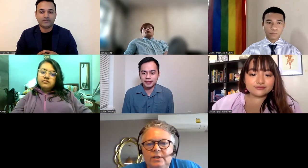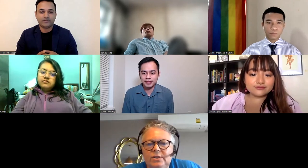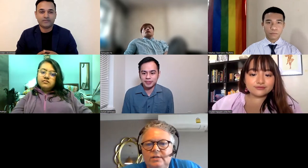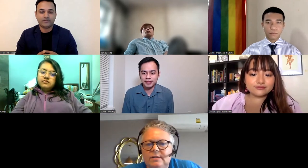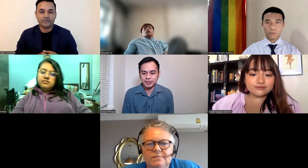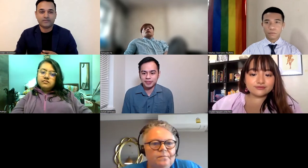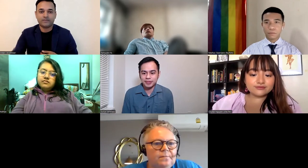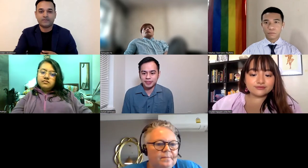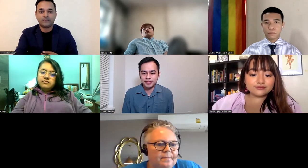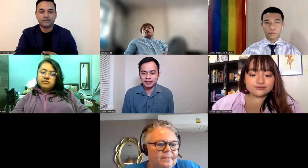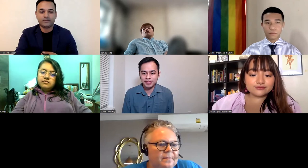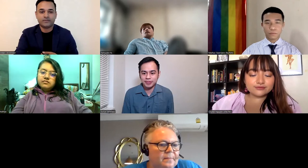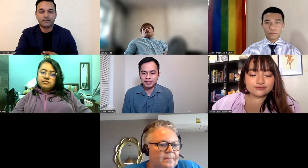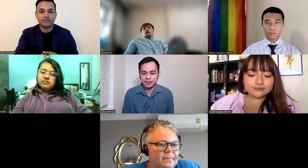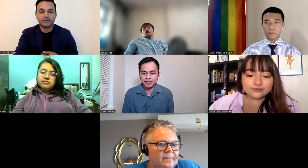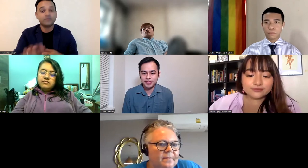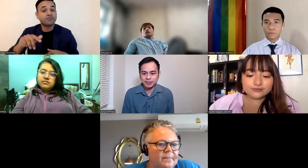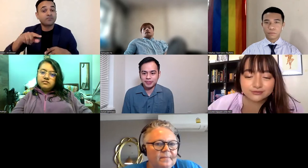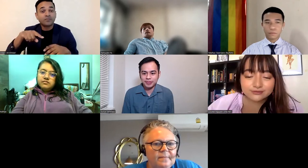for teachers?